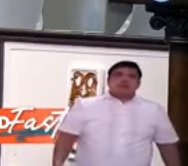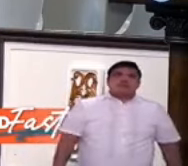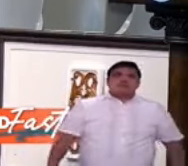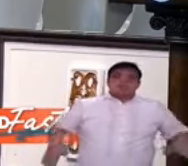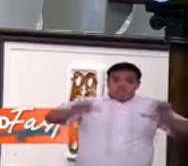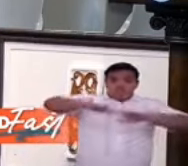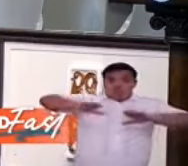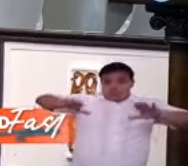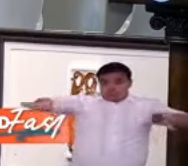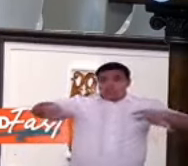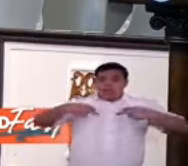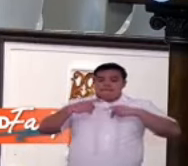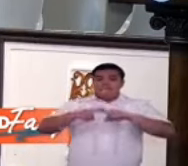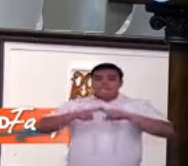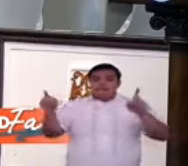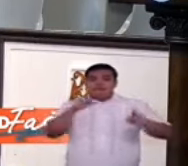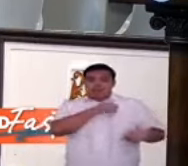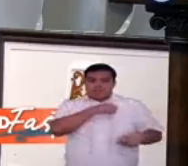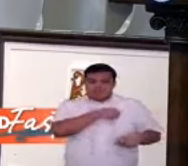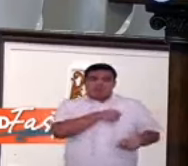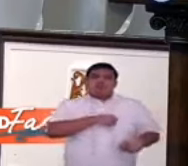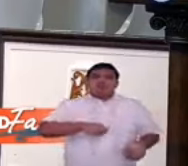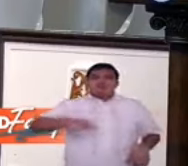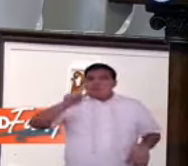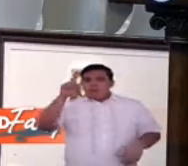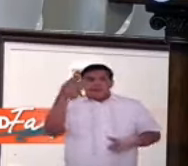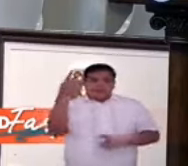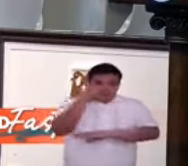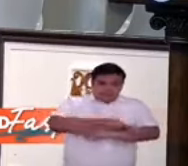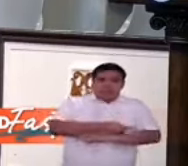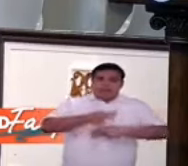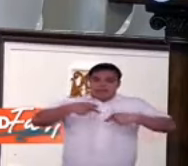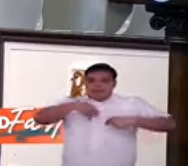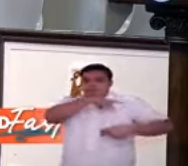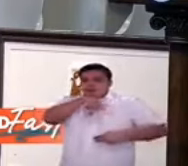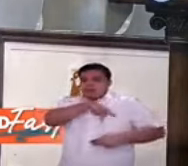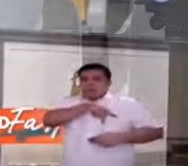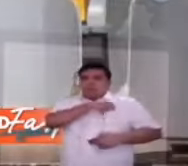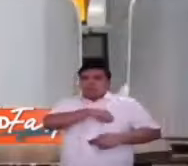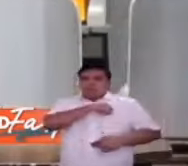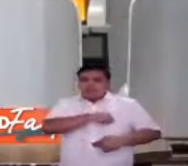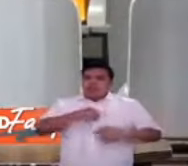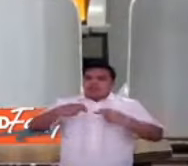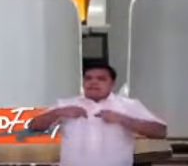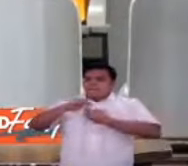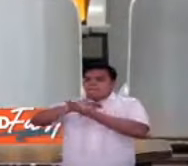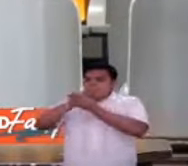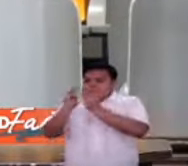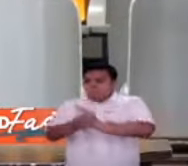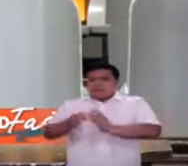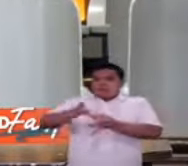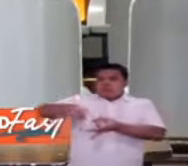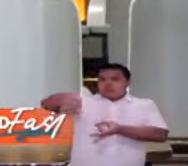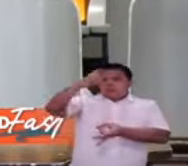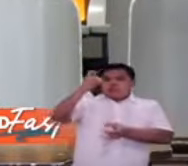children are different. And one day, your child's personality, your child's proclivities will someday become their